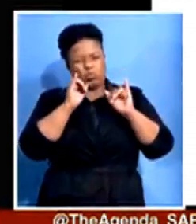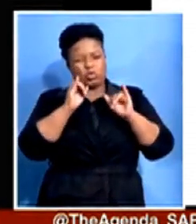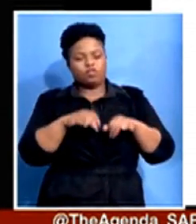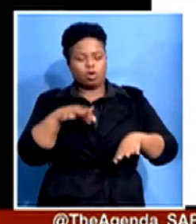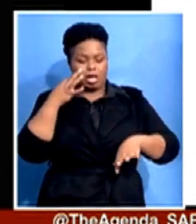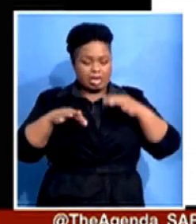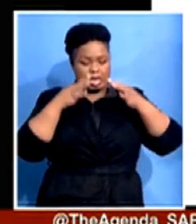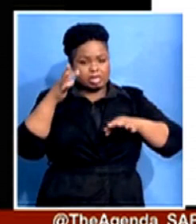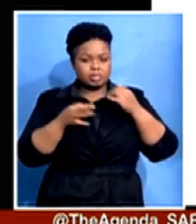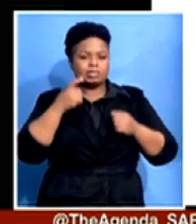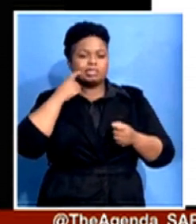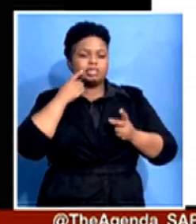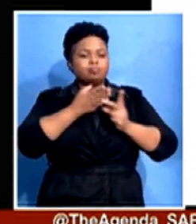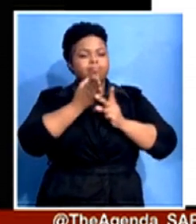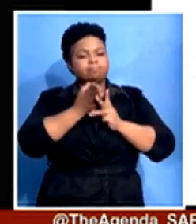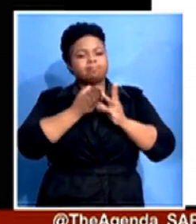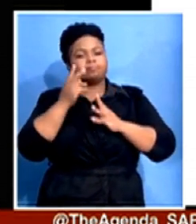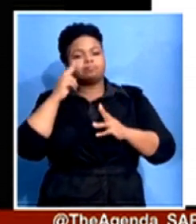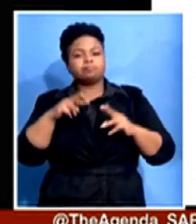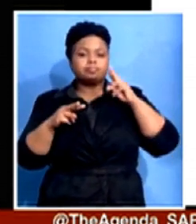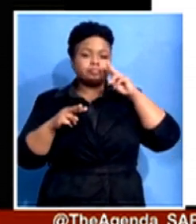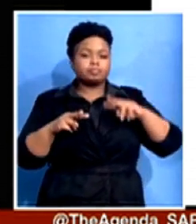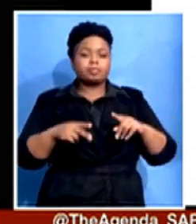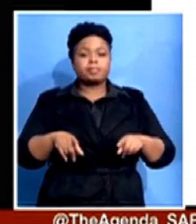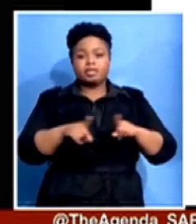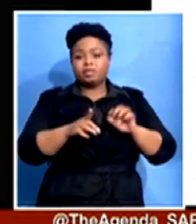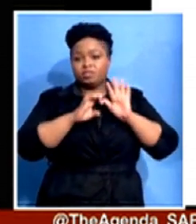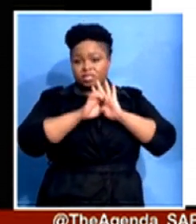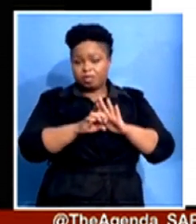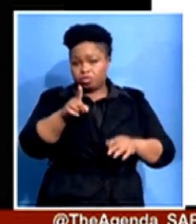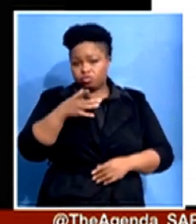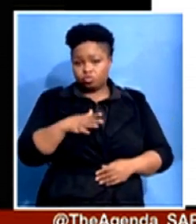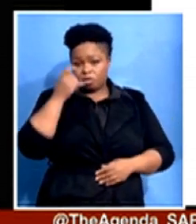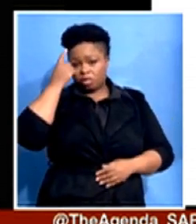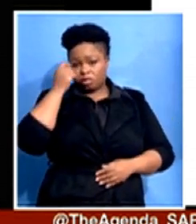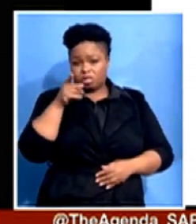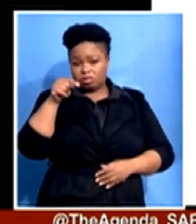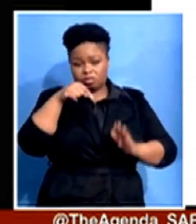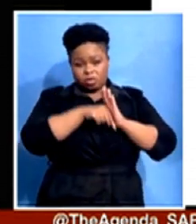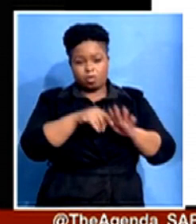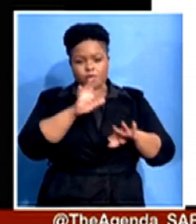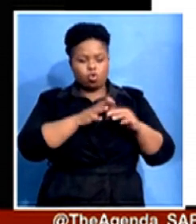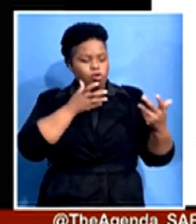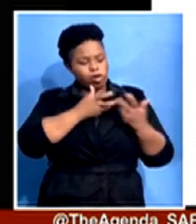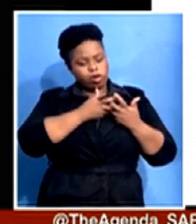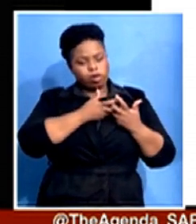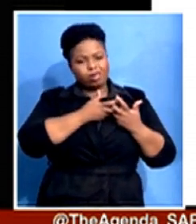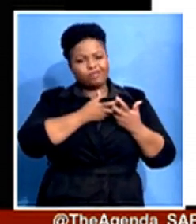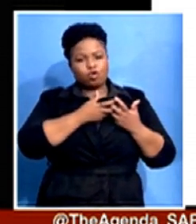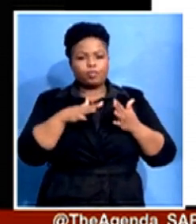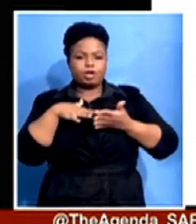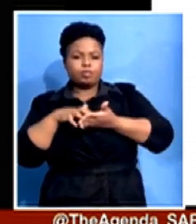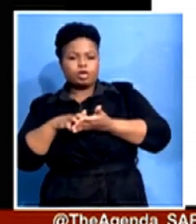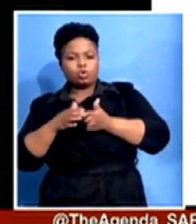perspective. For instance, you wanted to understand the interface between vulnerable communities and the pandemic in that